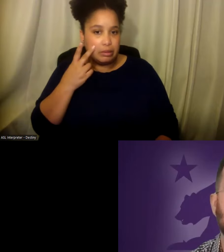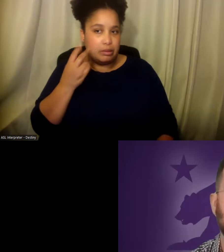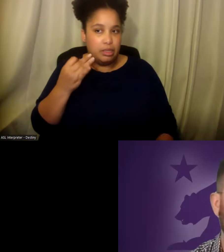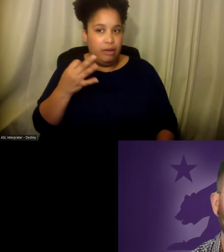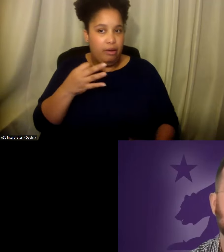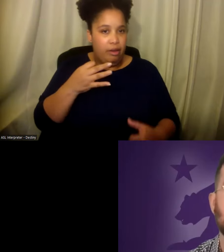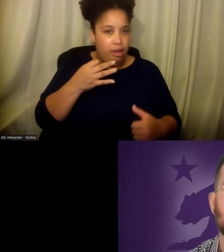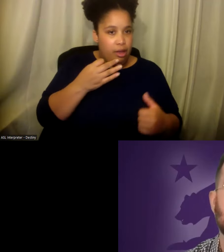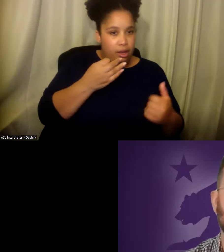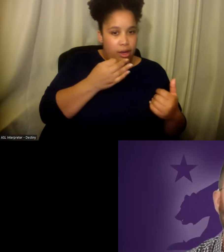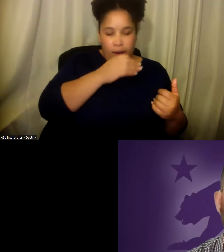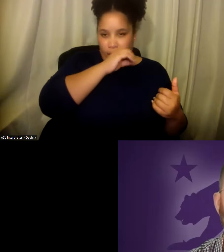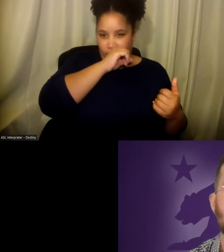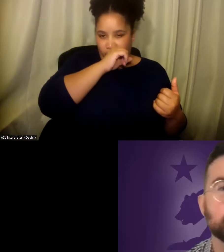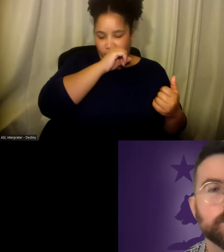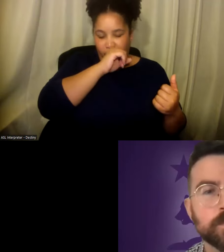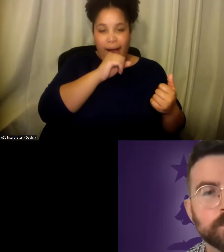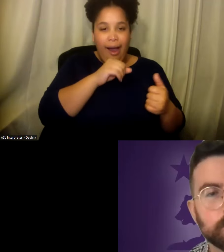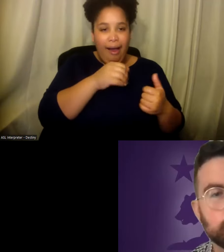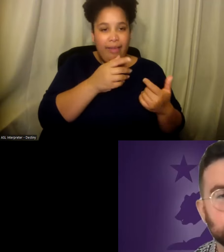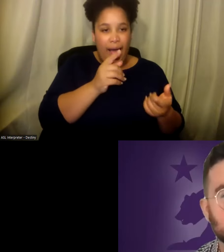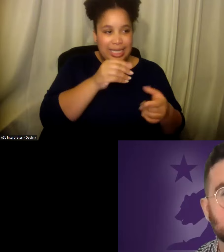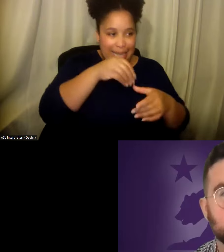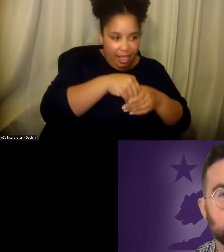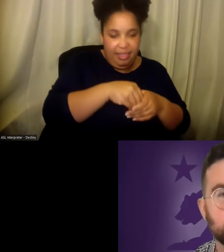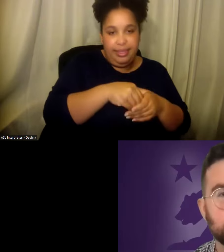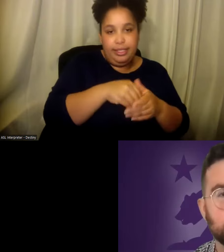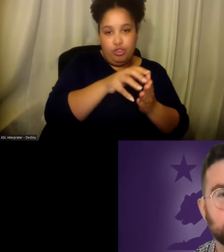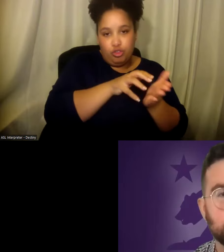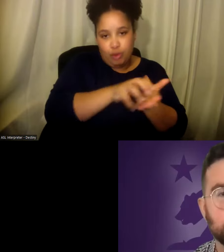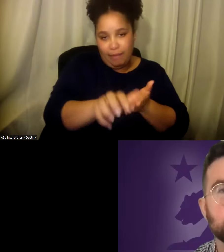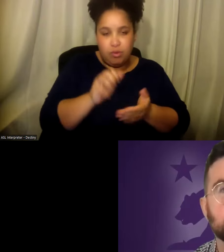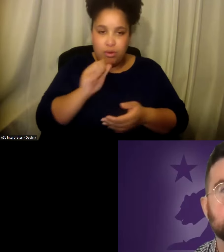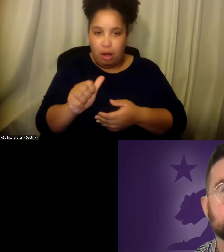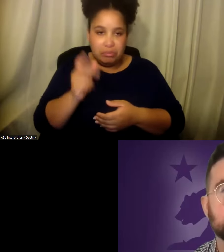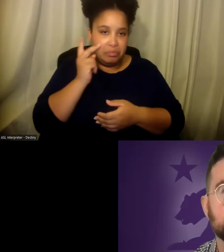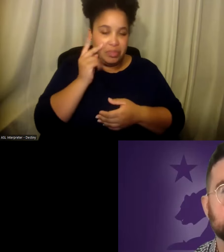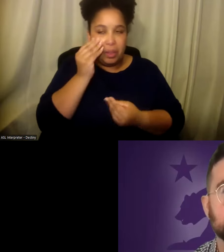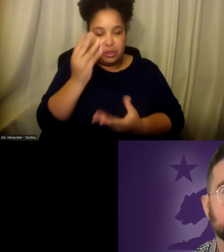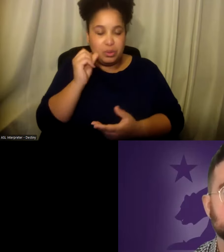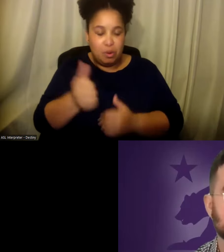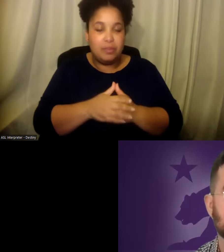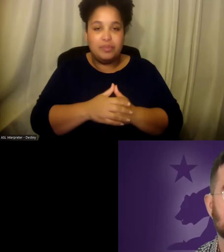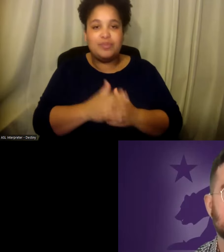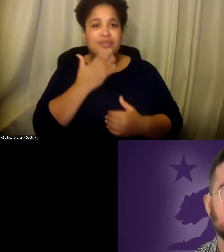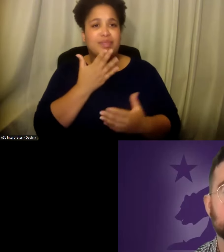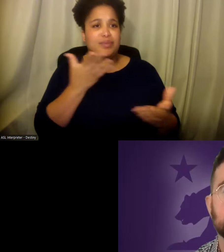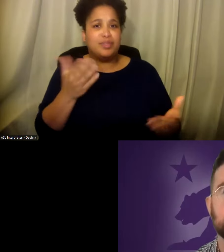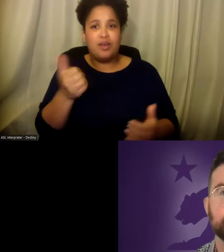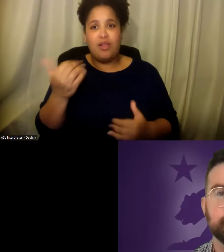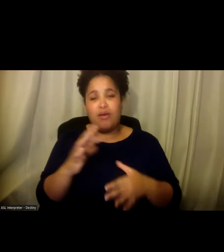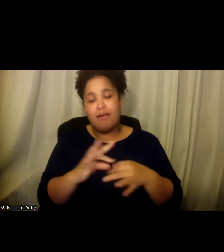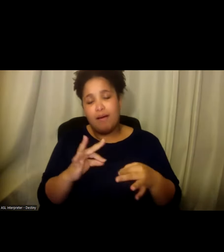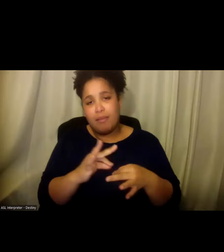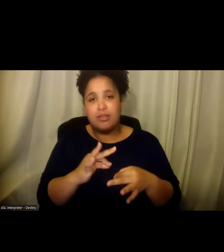or not, and then let you know tomorrow. Thanks so much. Appreciate that. Other comments or questions